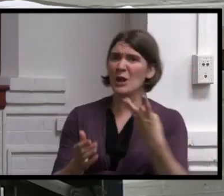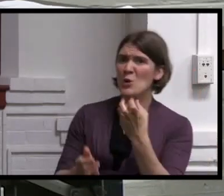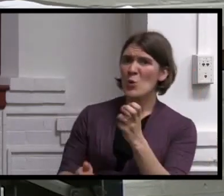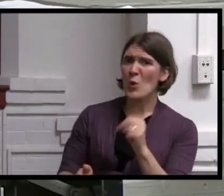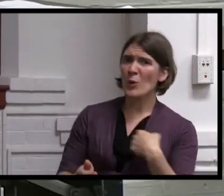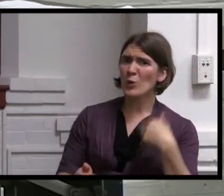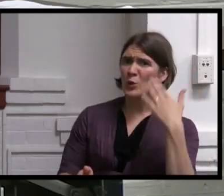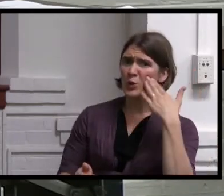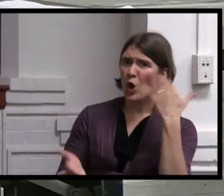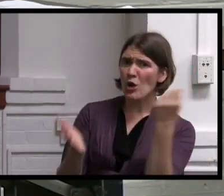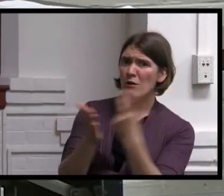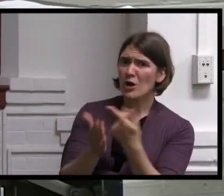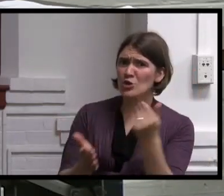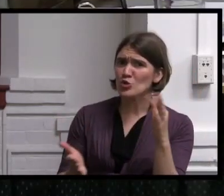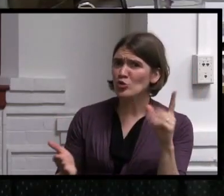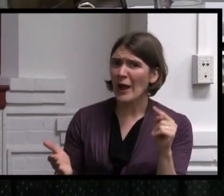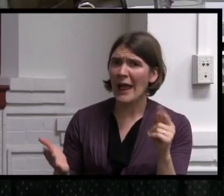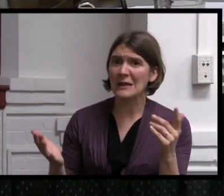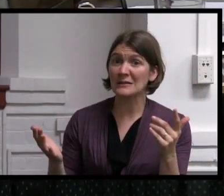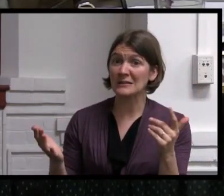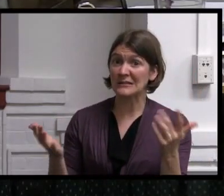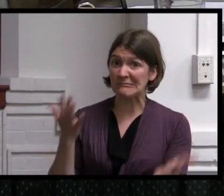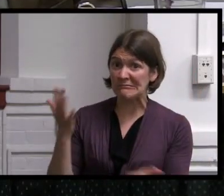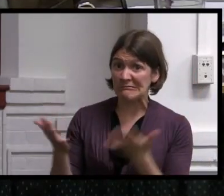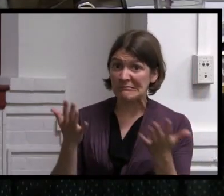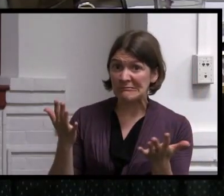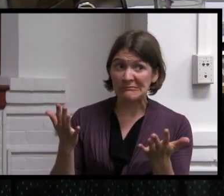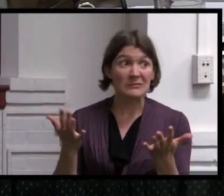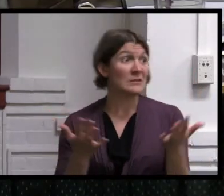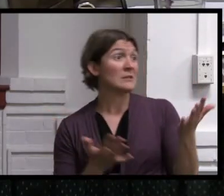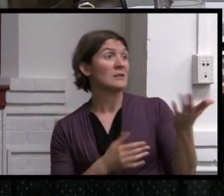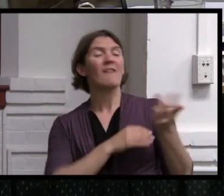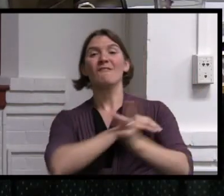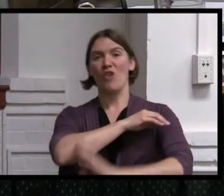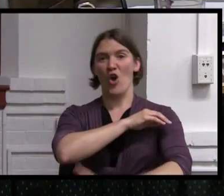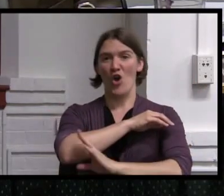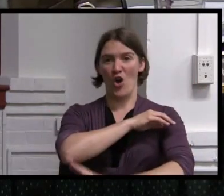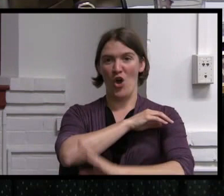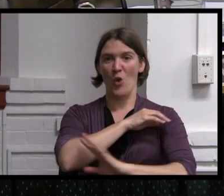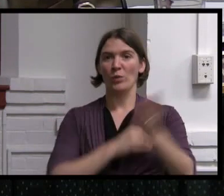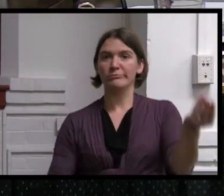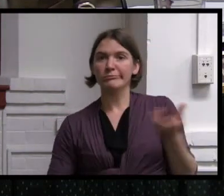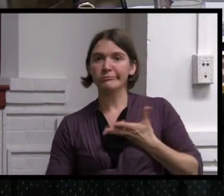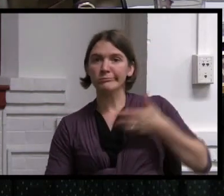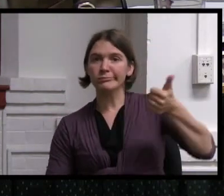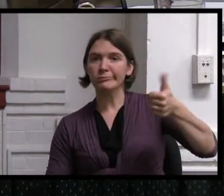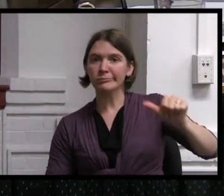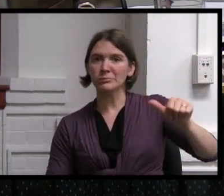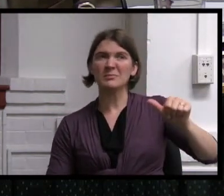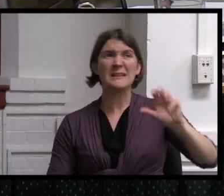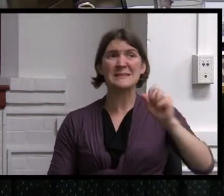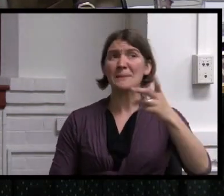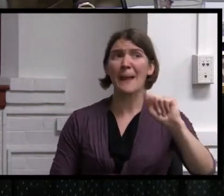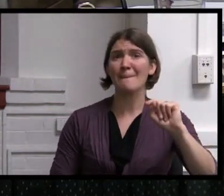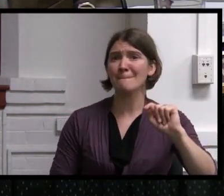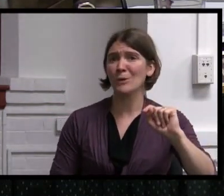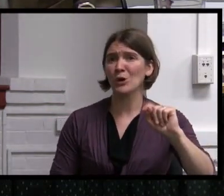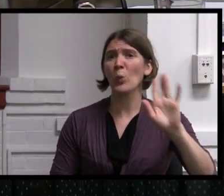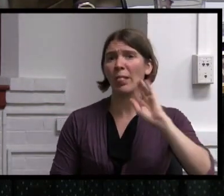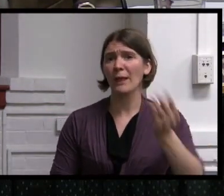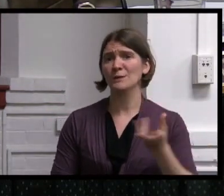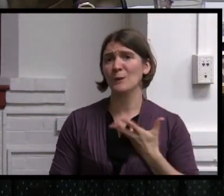the two larger grants? In the fall. Okay, so it's not too much longer.